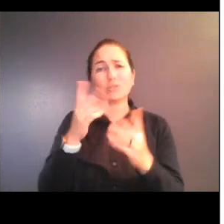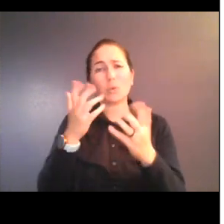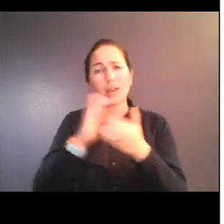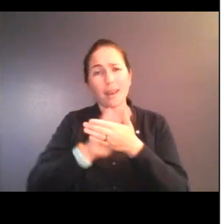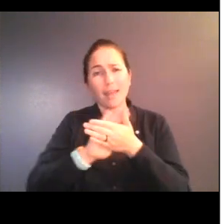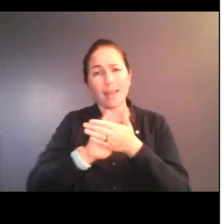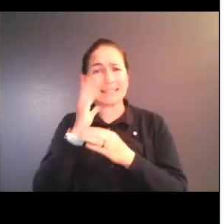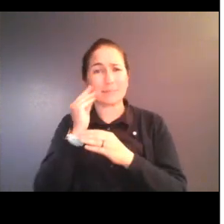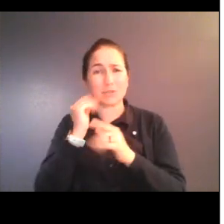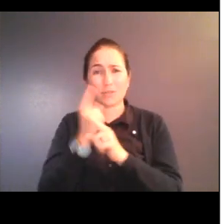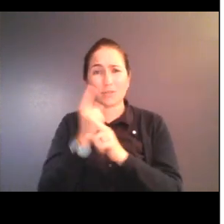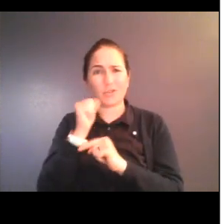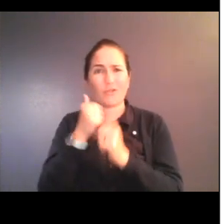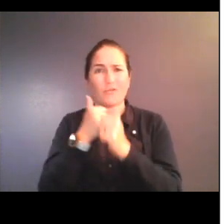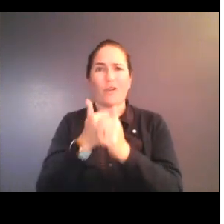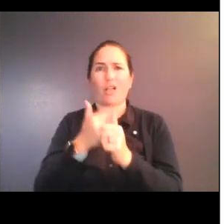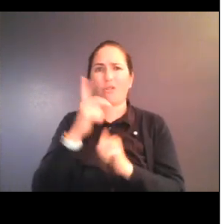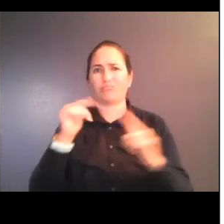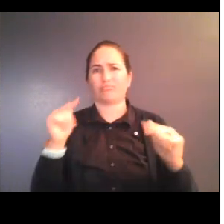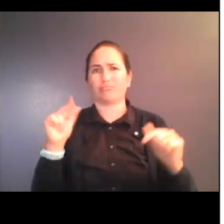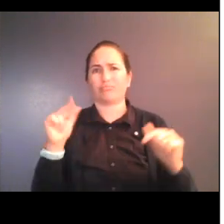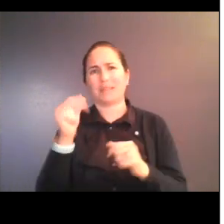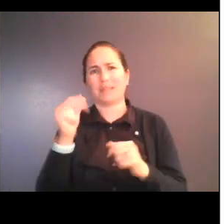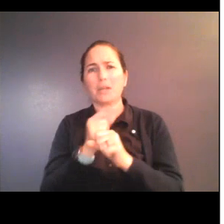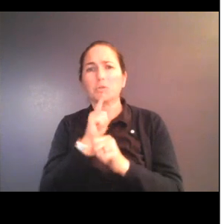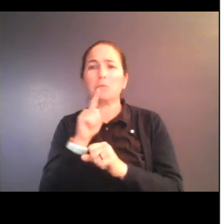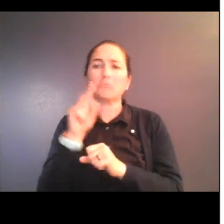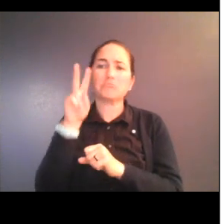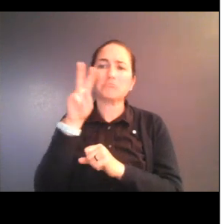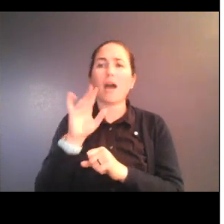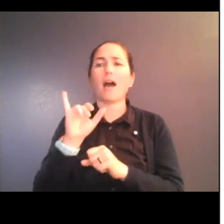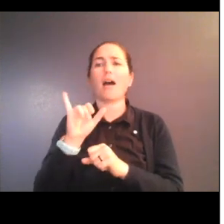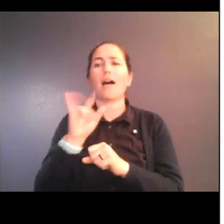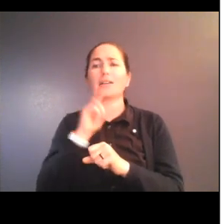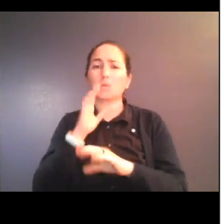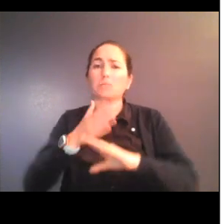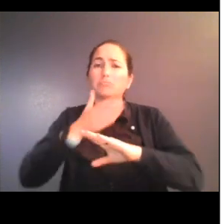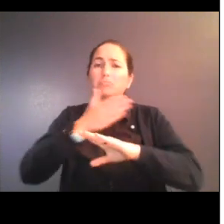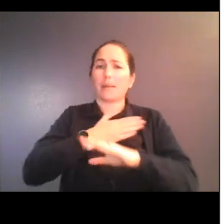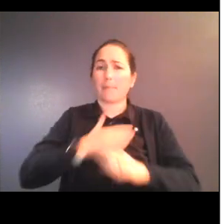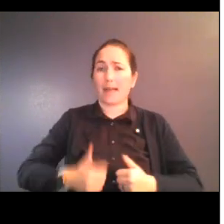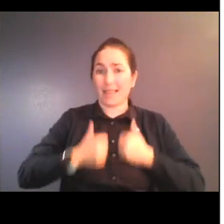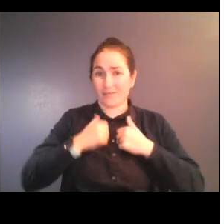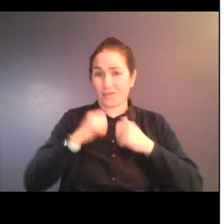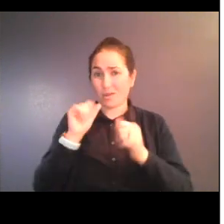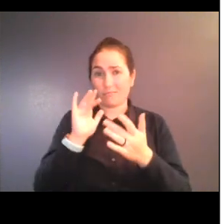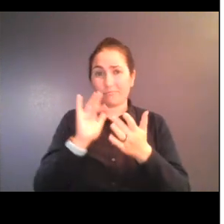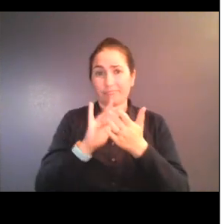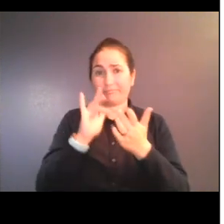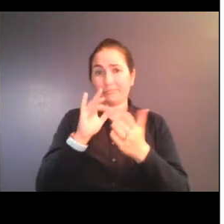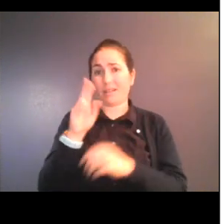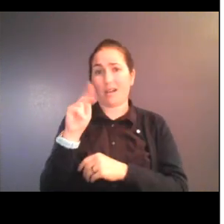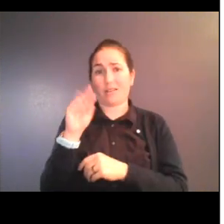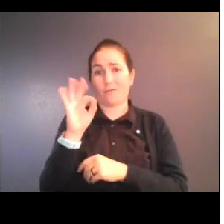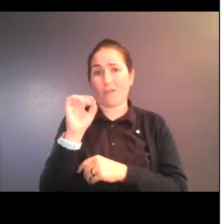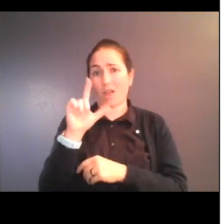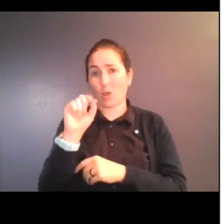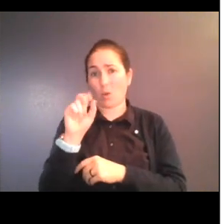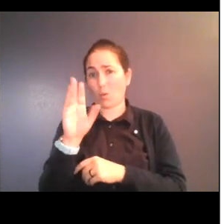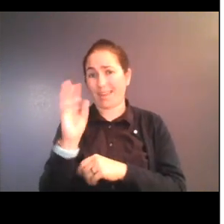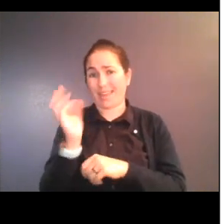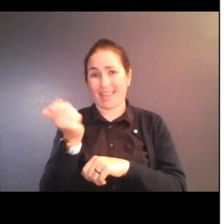don't just follow any random person. Make sure that they're actually making your life better. You can unfollow anyone you want at any time.